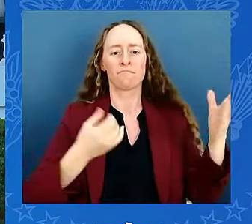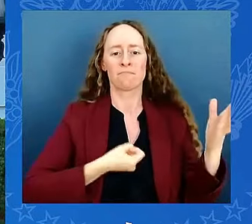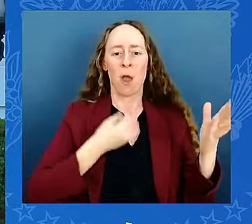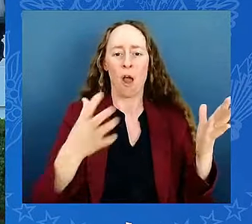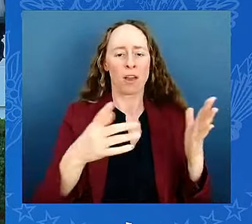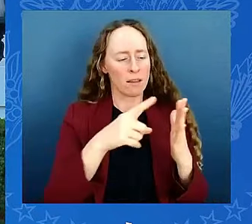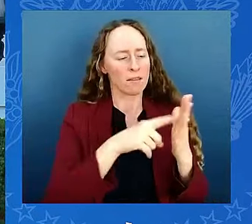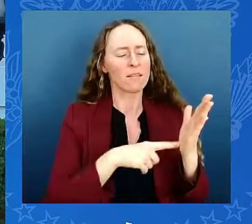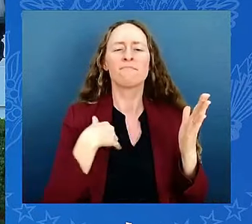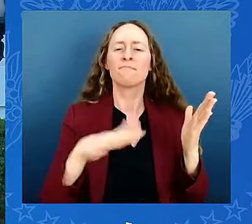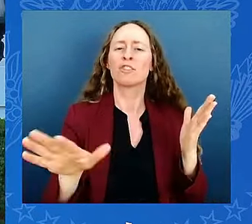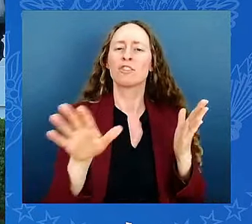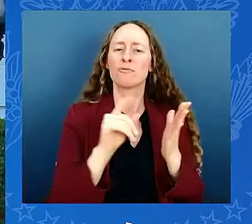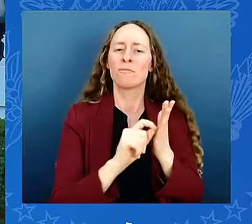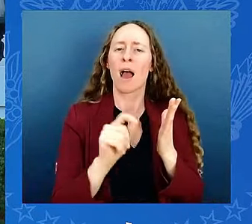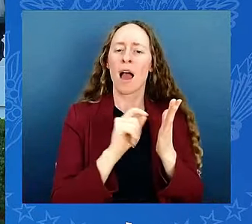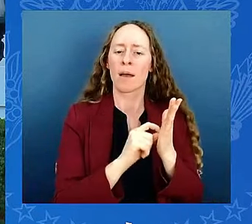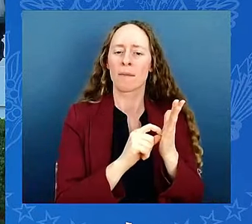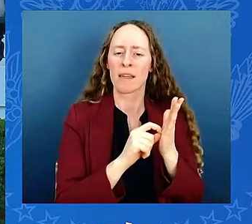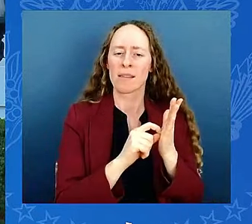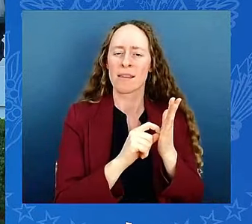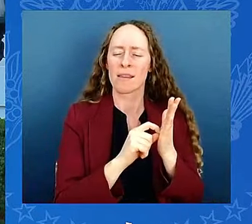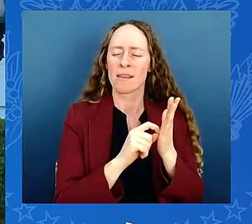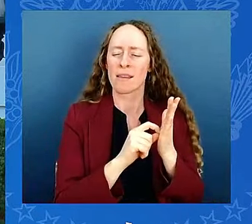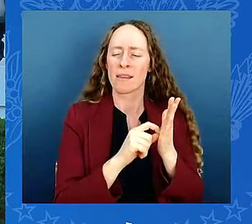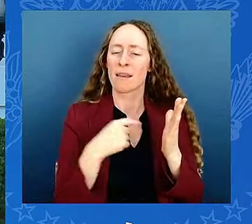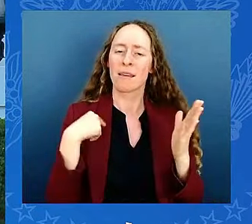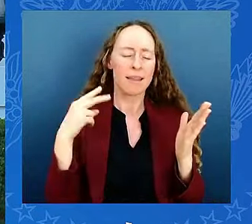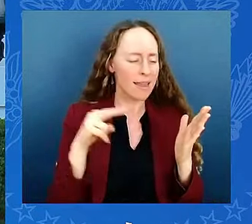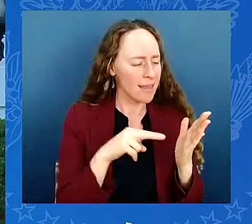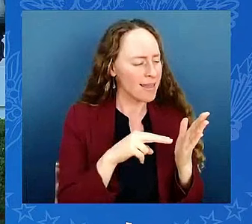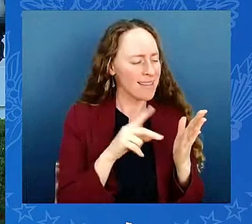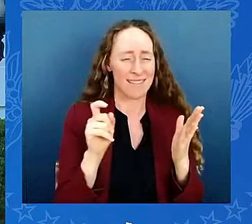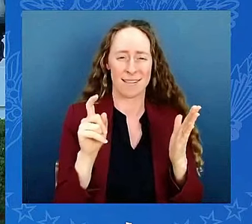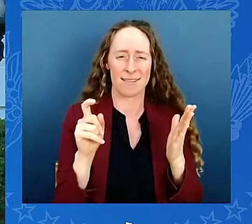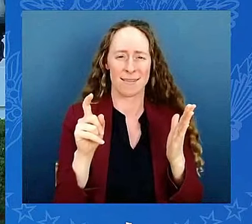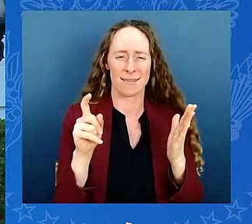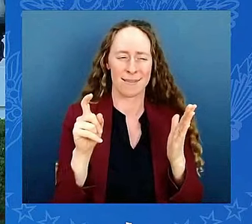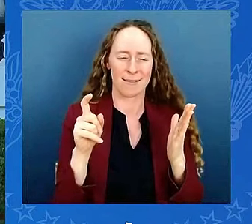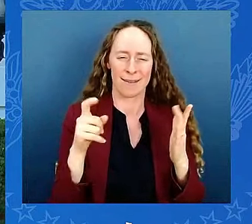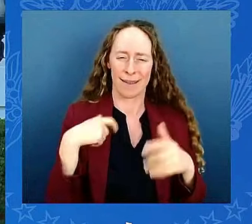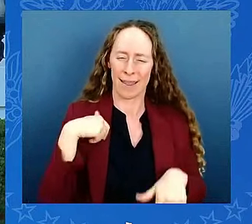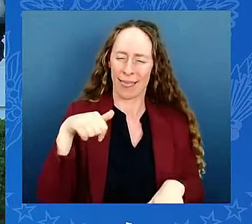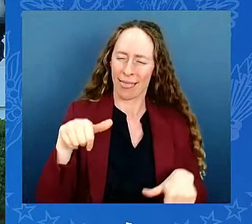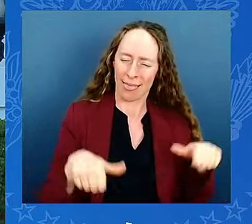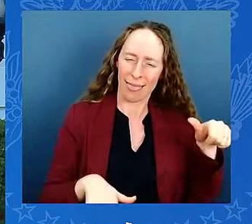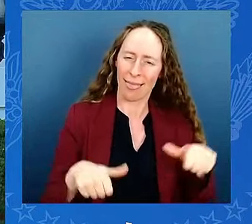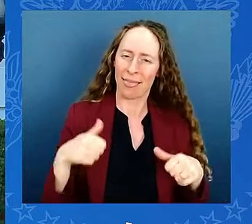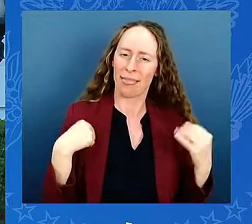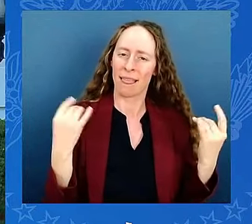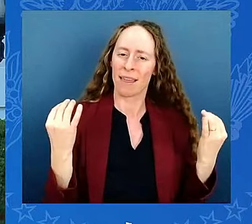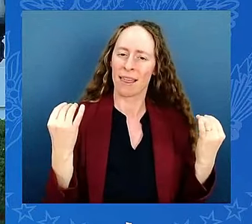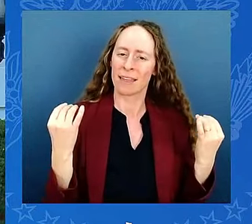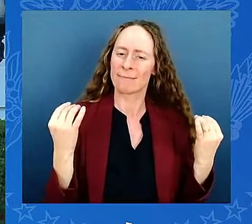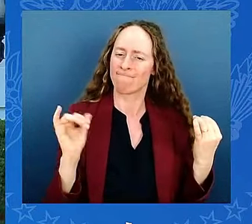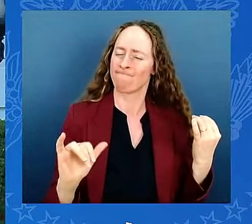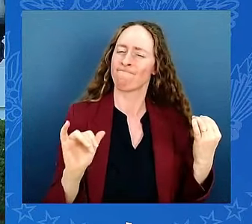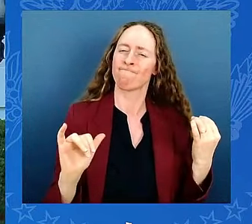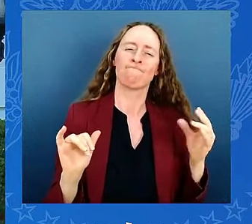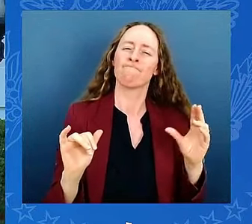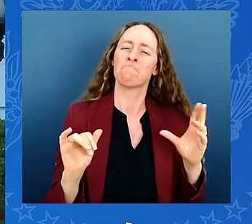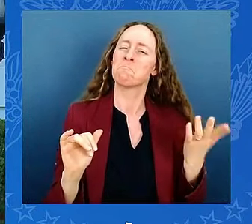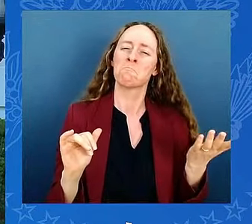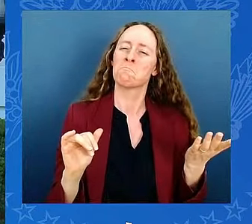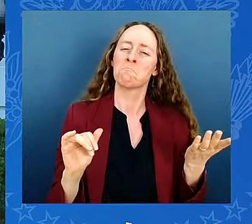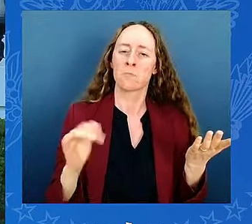kept coming back to the significance of this day. And as I held the power of the Violence Against Women